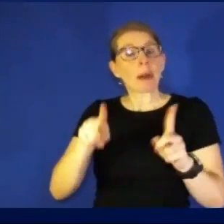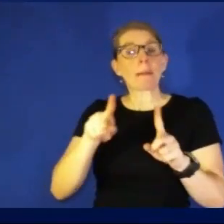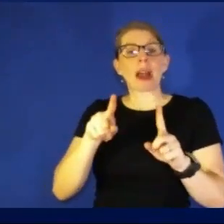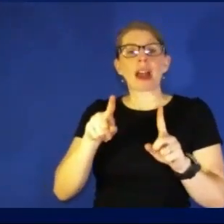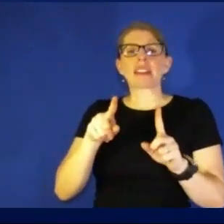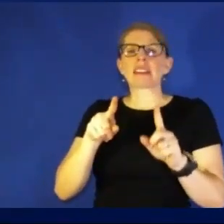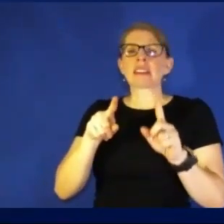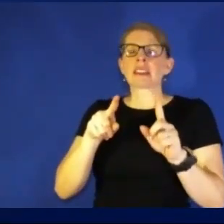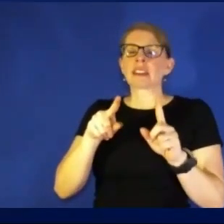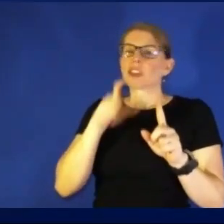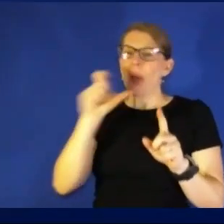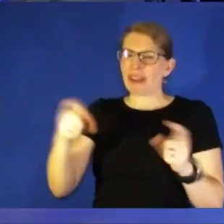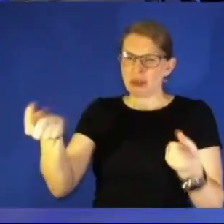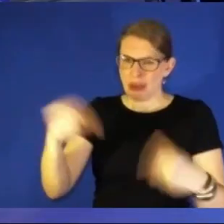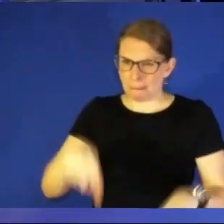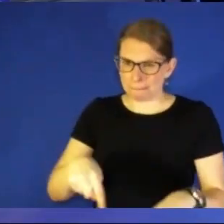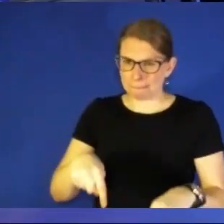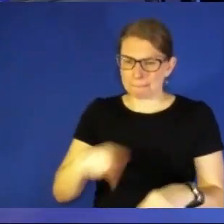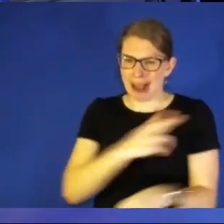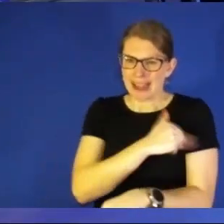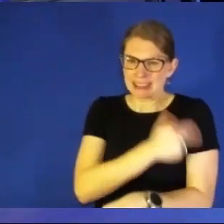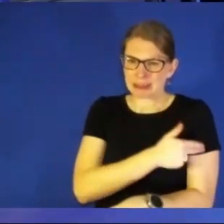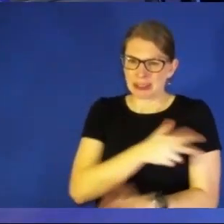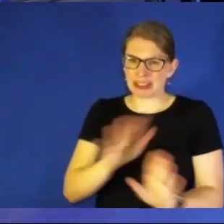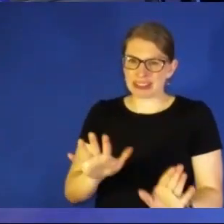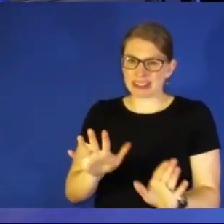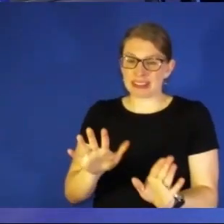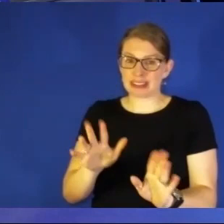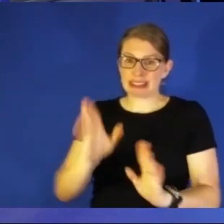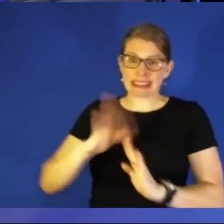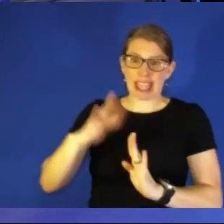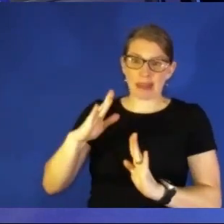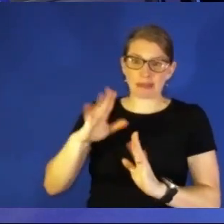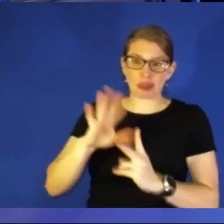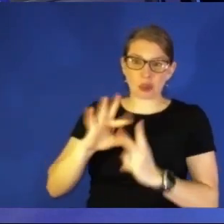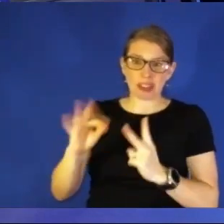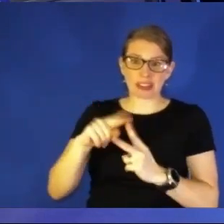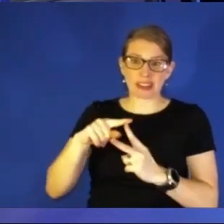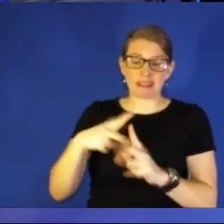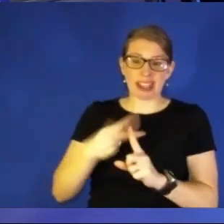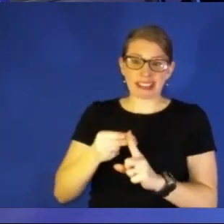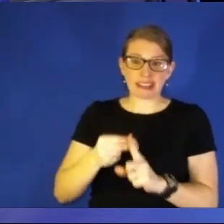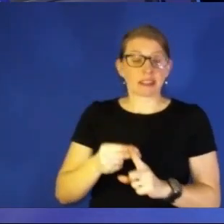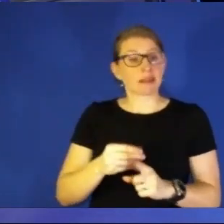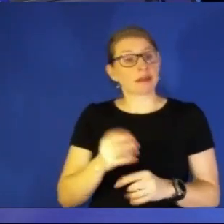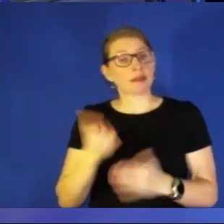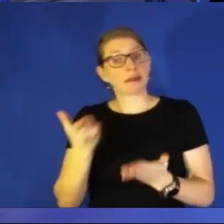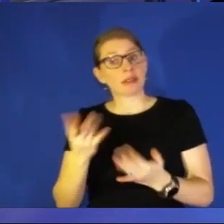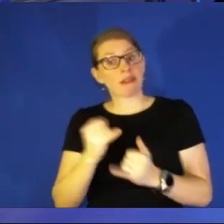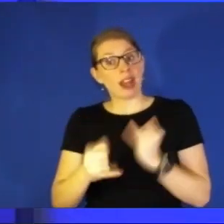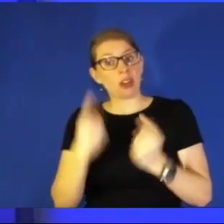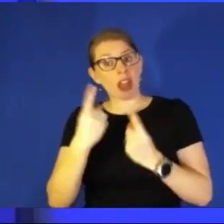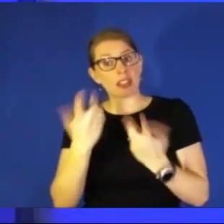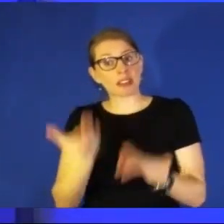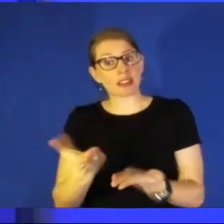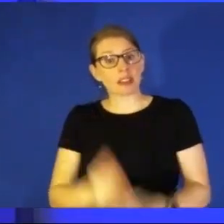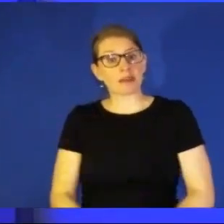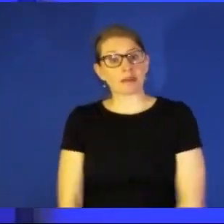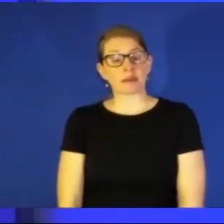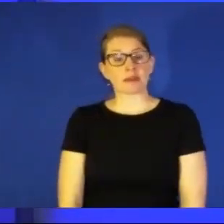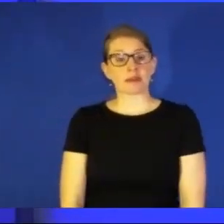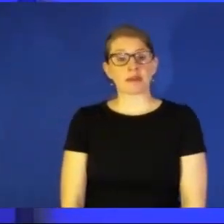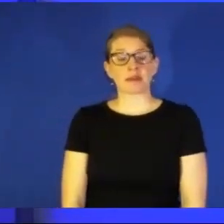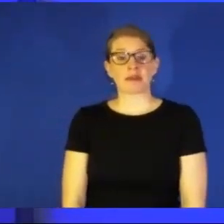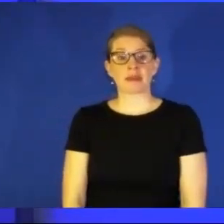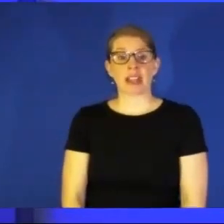us. Right. And a big one's a vaccine. Yeah. Marilyn, final thoughts? I don't know if I can build